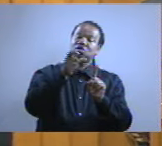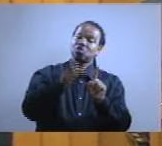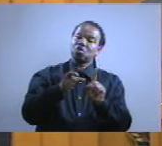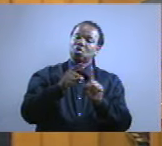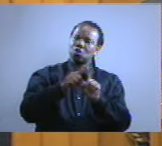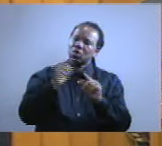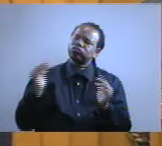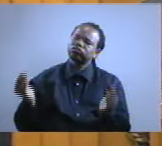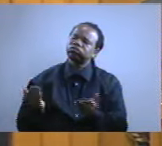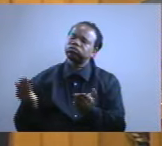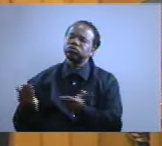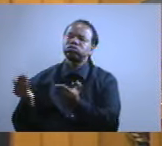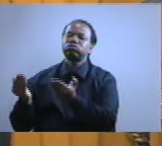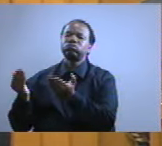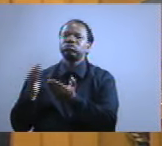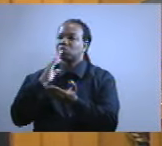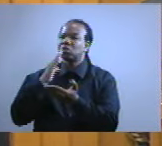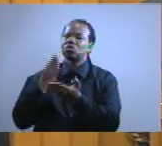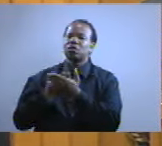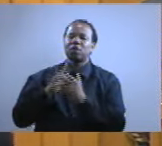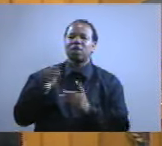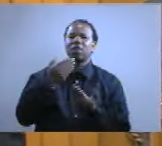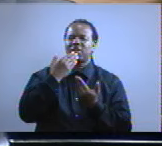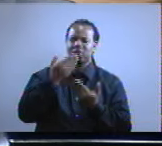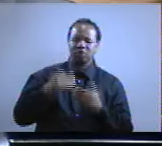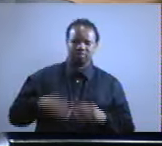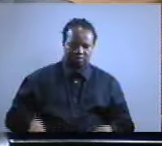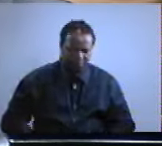sure that the DA wins this award. Thank you very much.